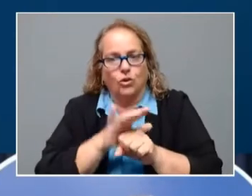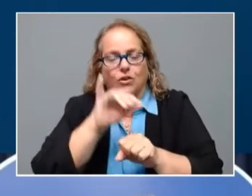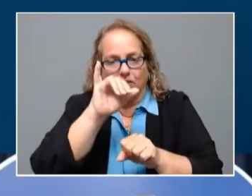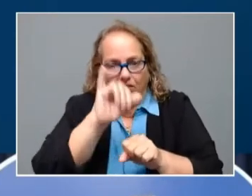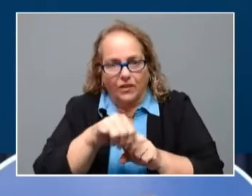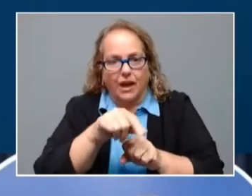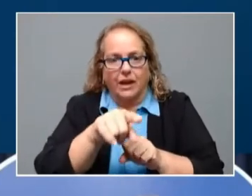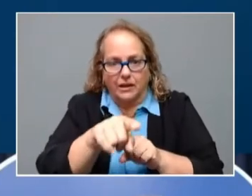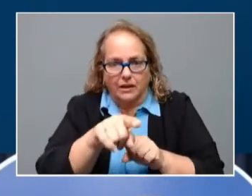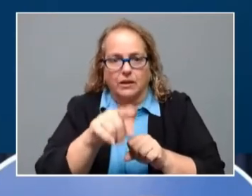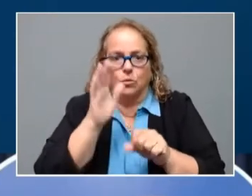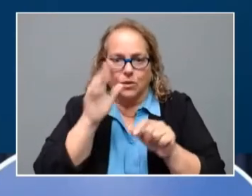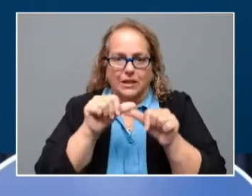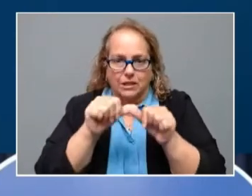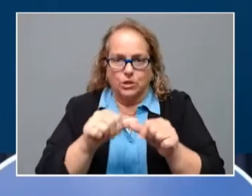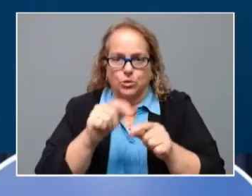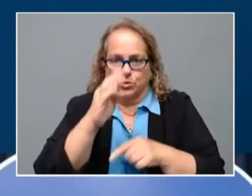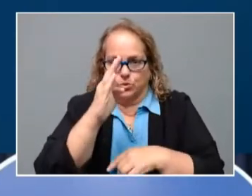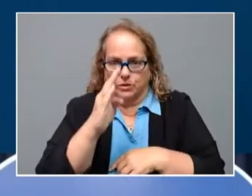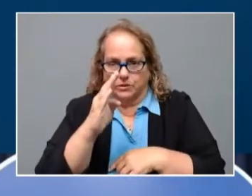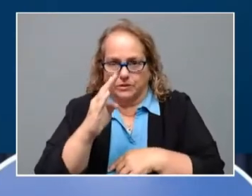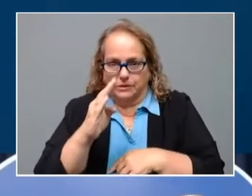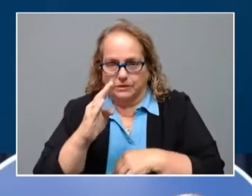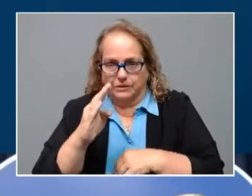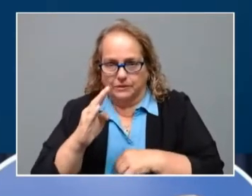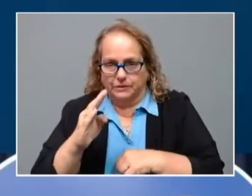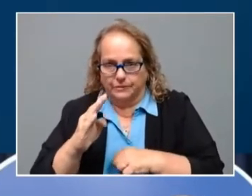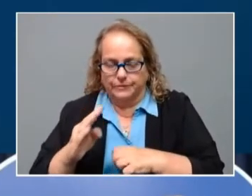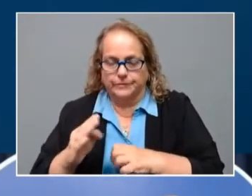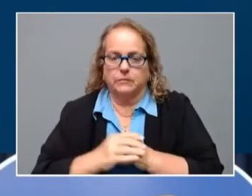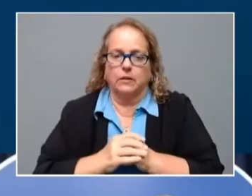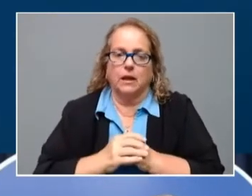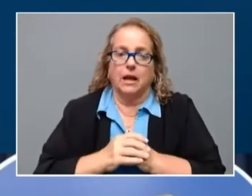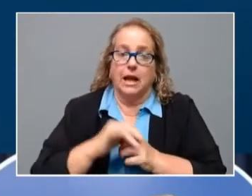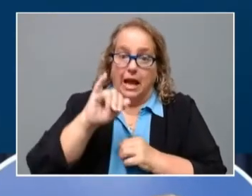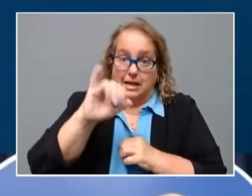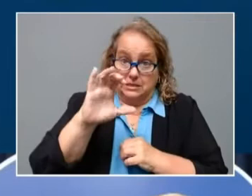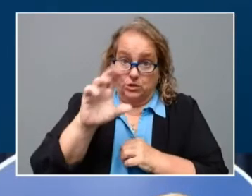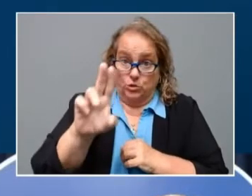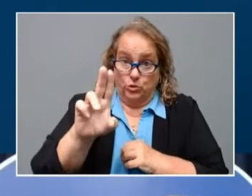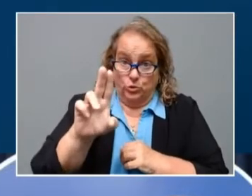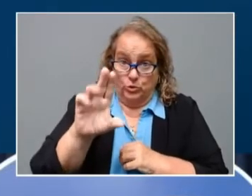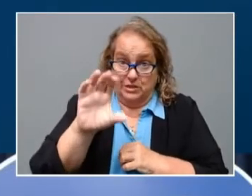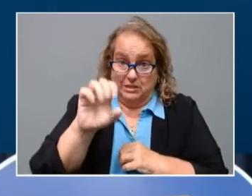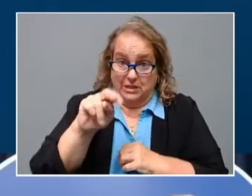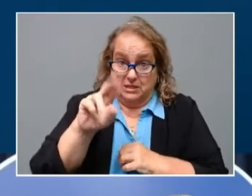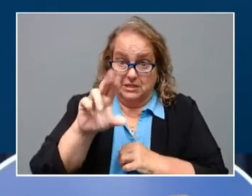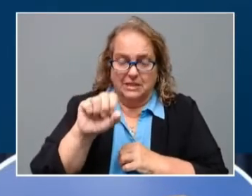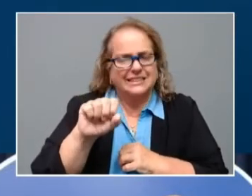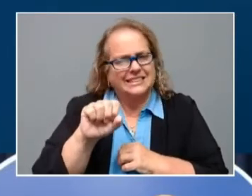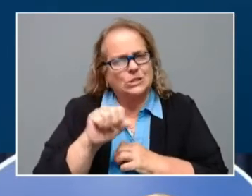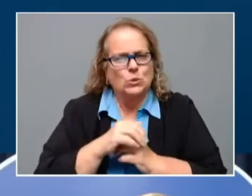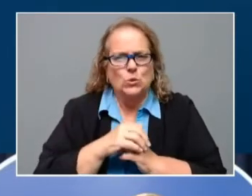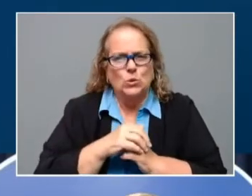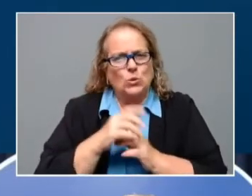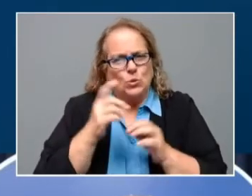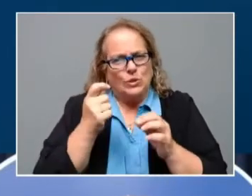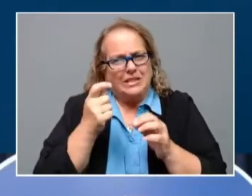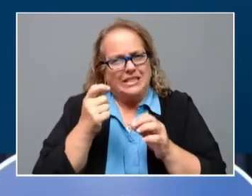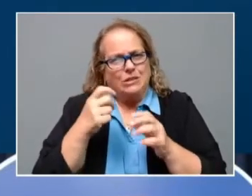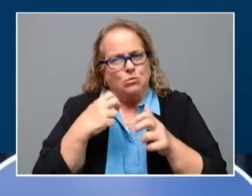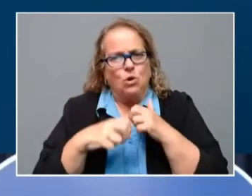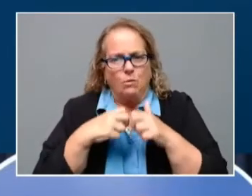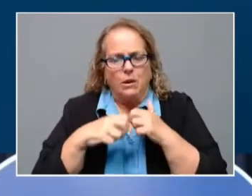continues to decrease. ICU census is a little more troubling. It's not that